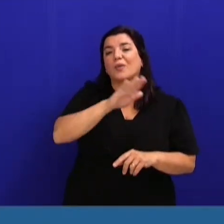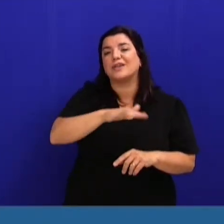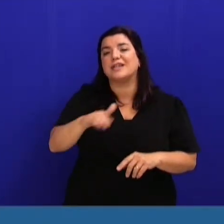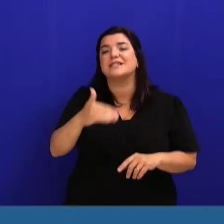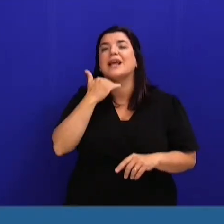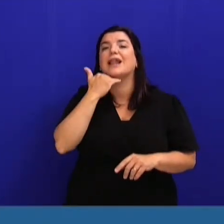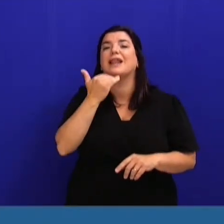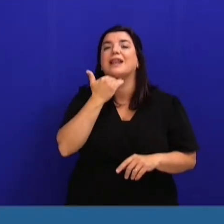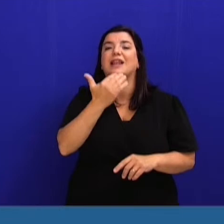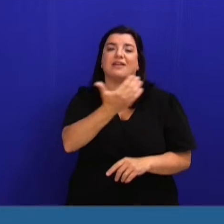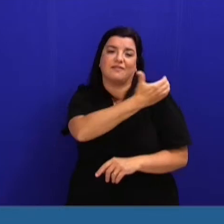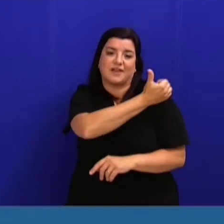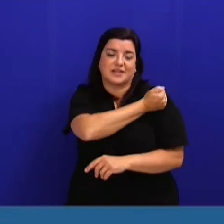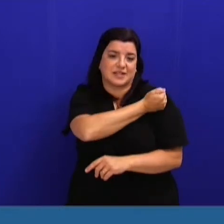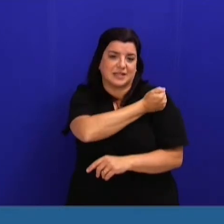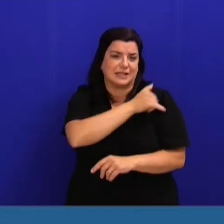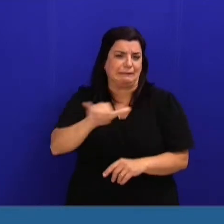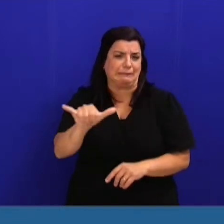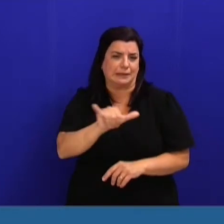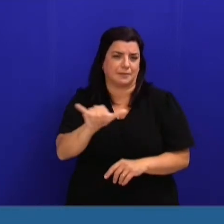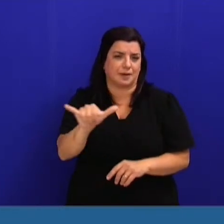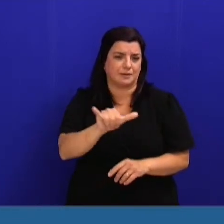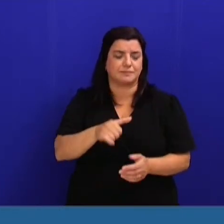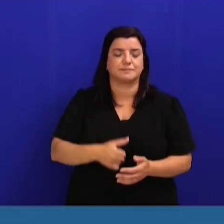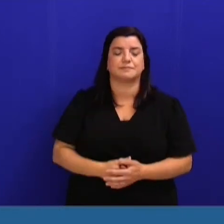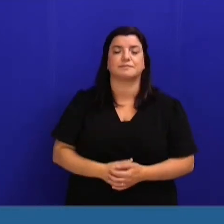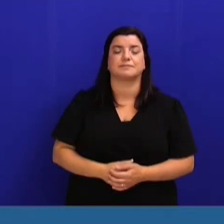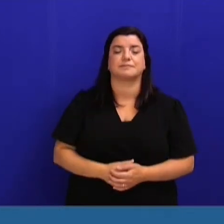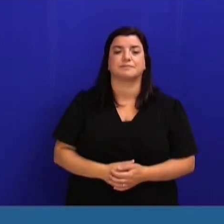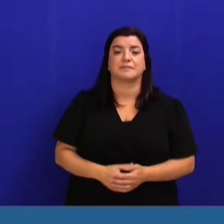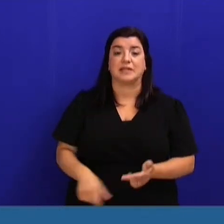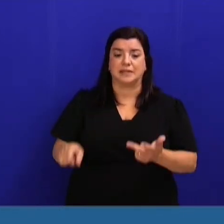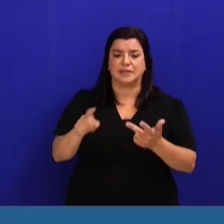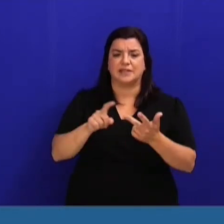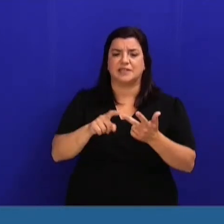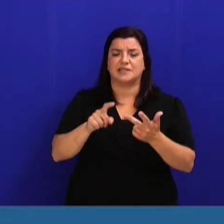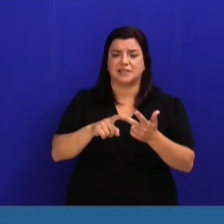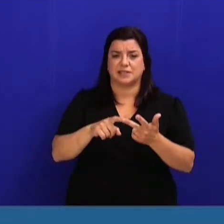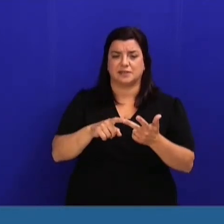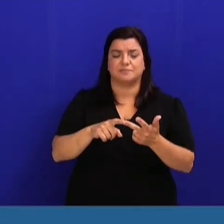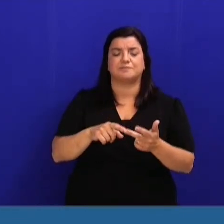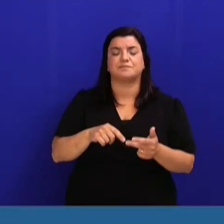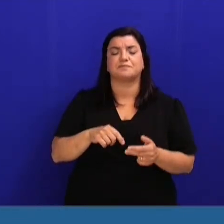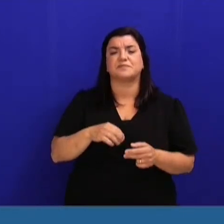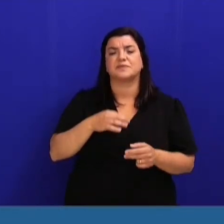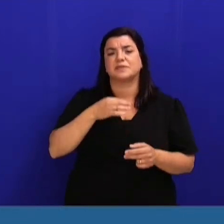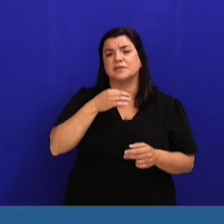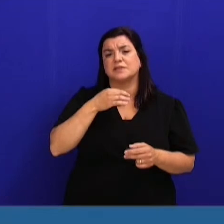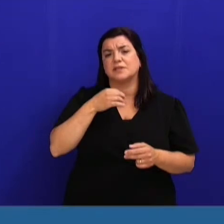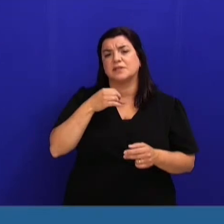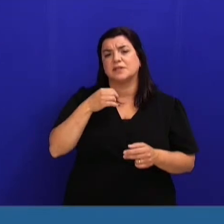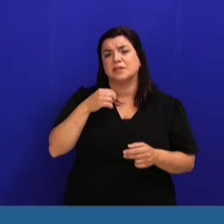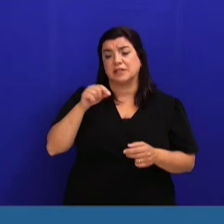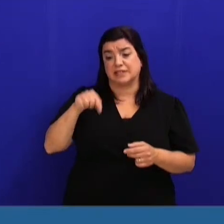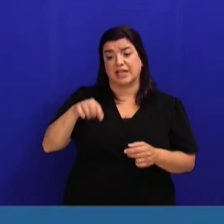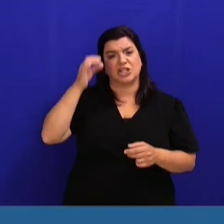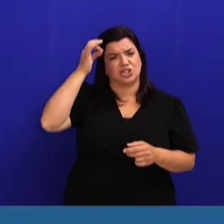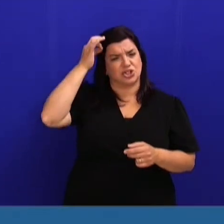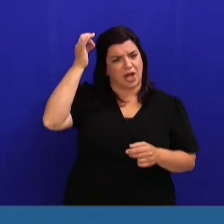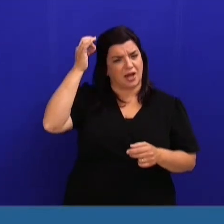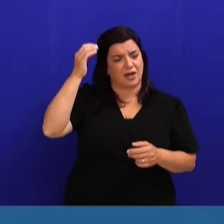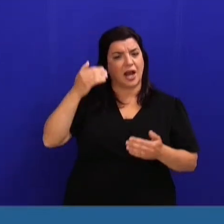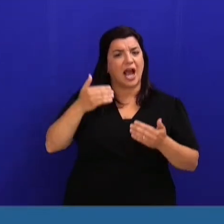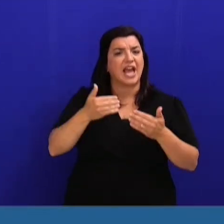tħabbar ukoll ftit tal-jemilu li matul dan ix-xahar se jitħabbru attivitajiet kulturali u soċjali